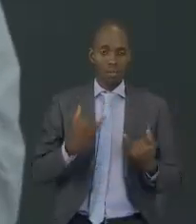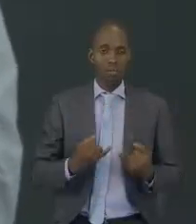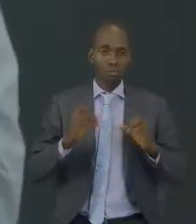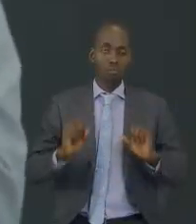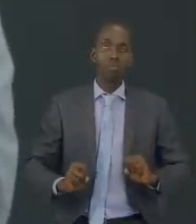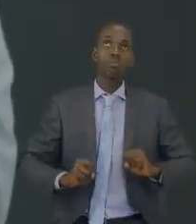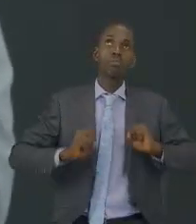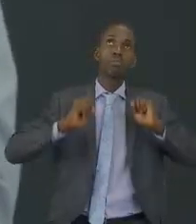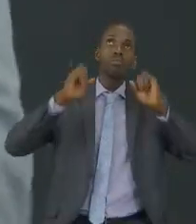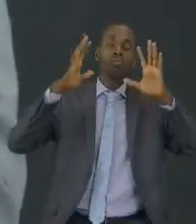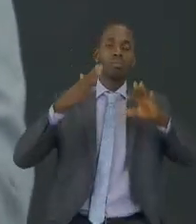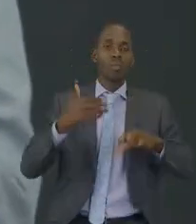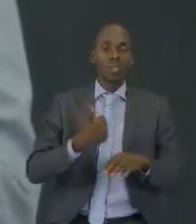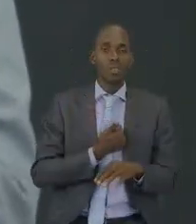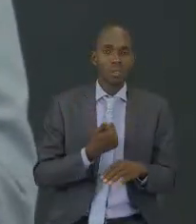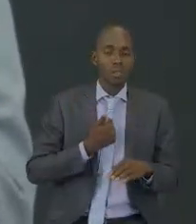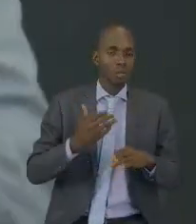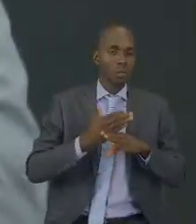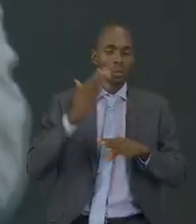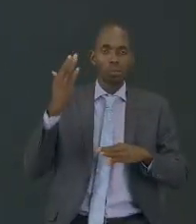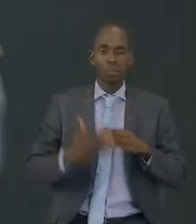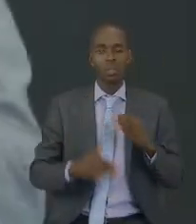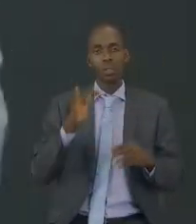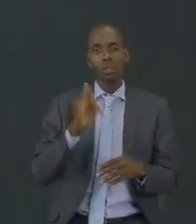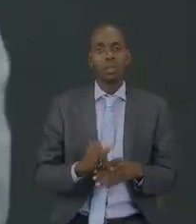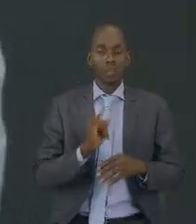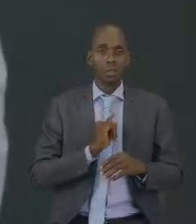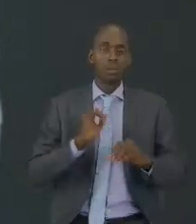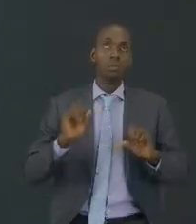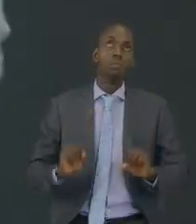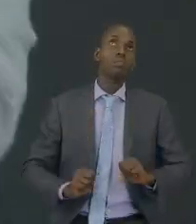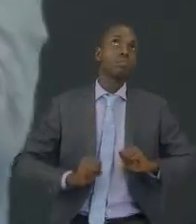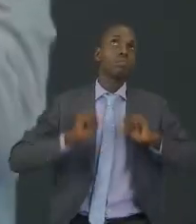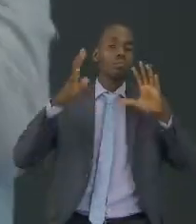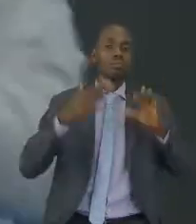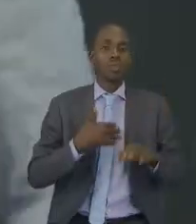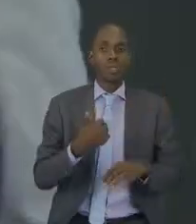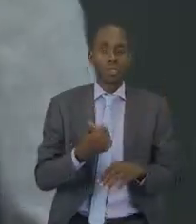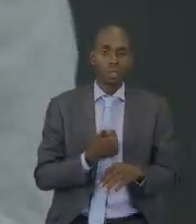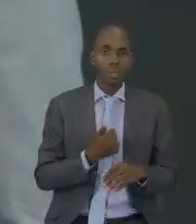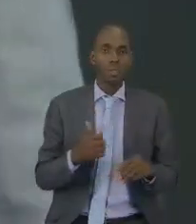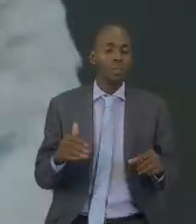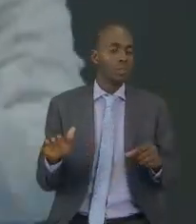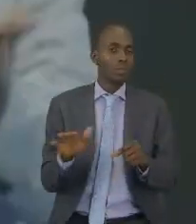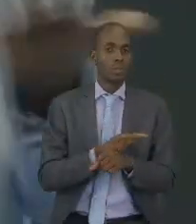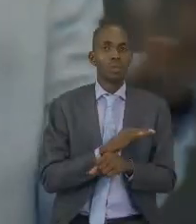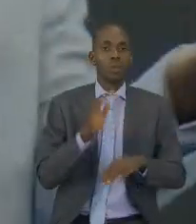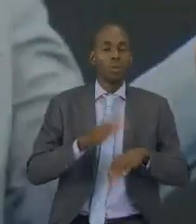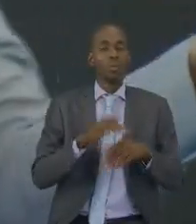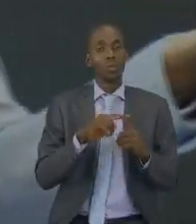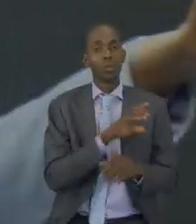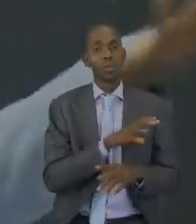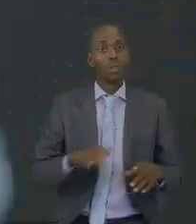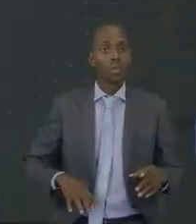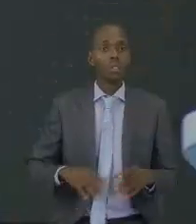myself unreservedly. I give myself only unto Christ.